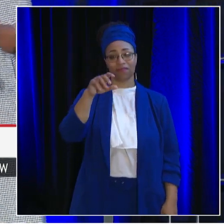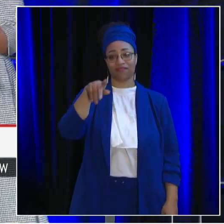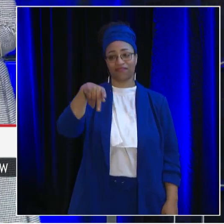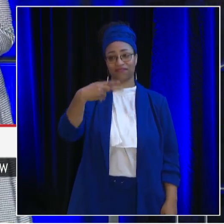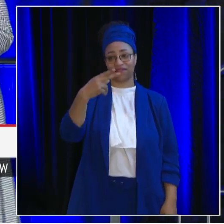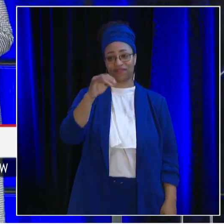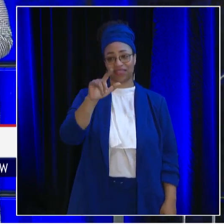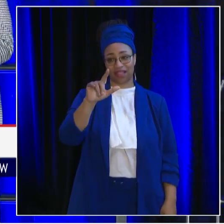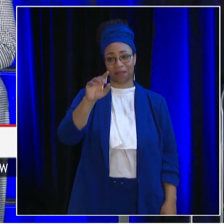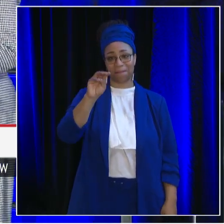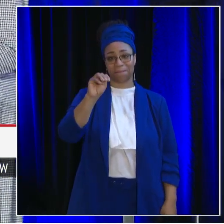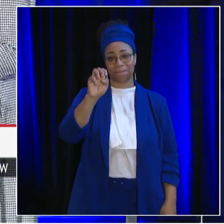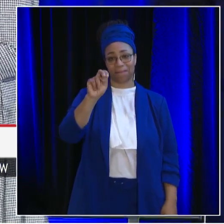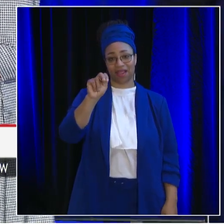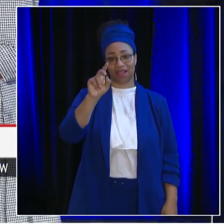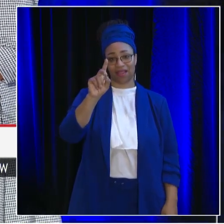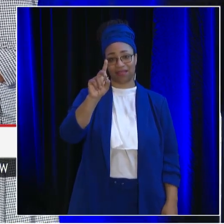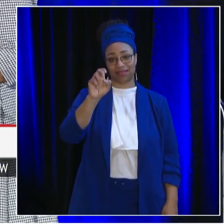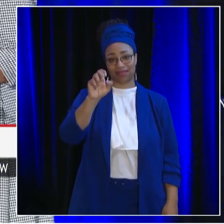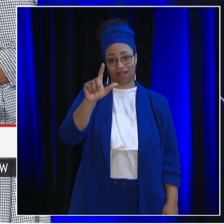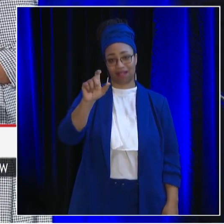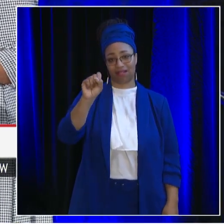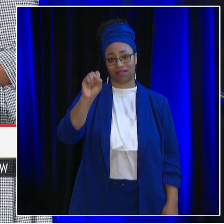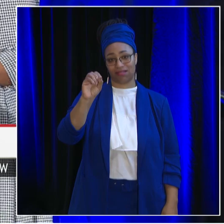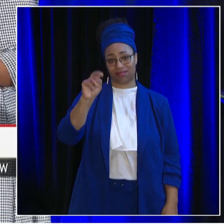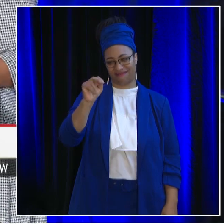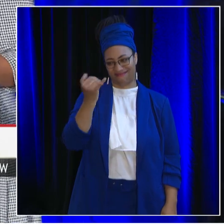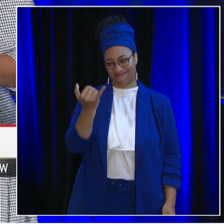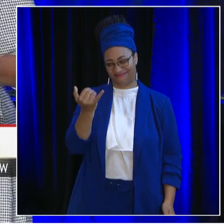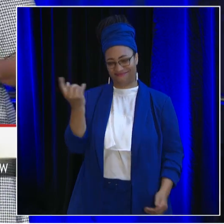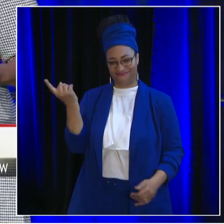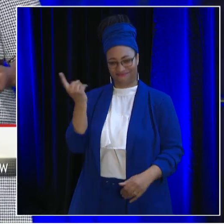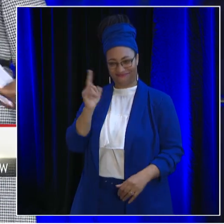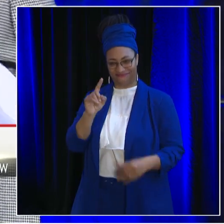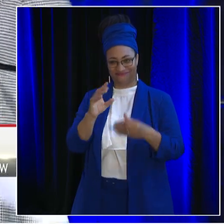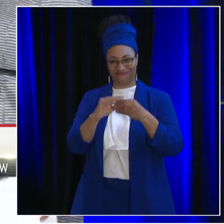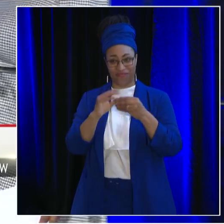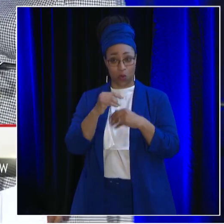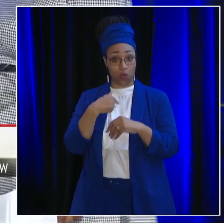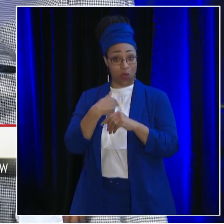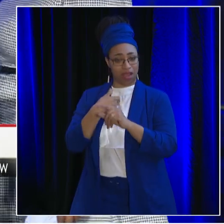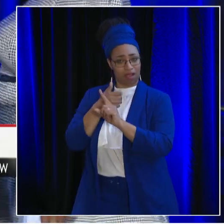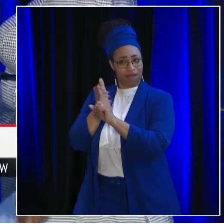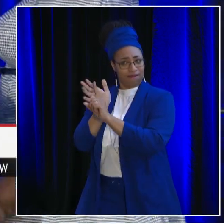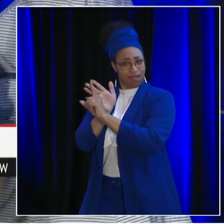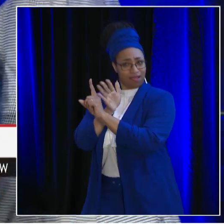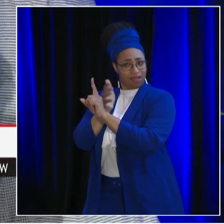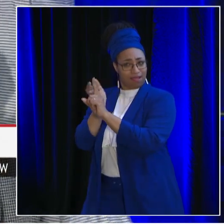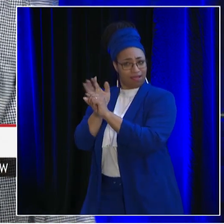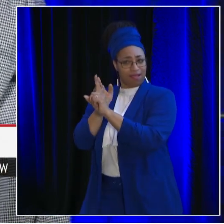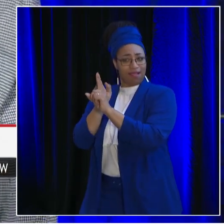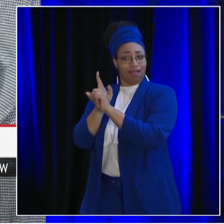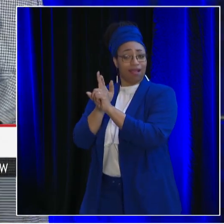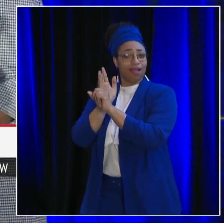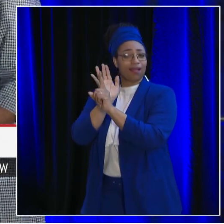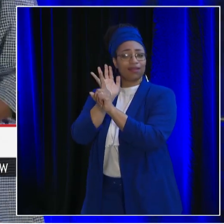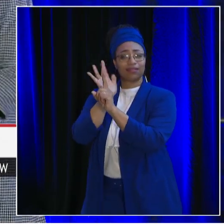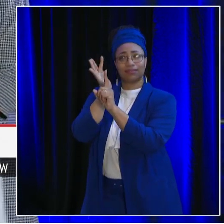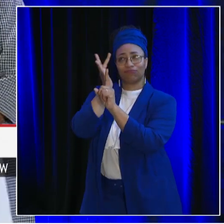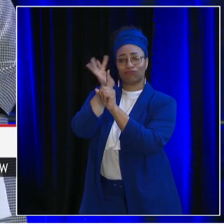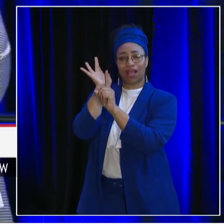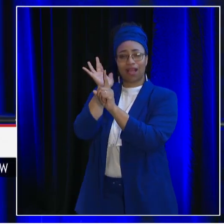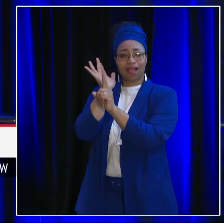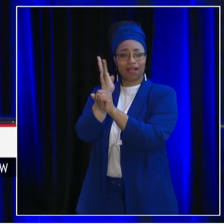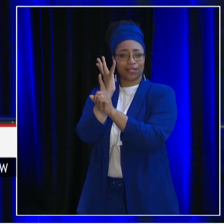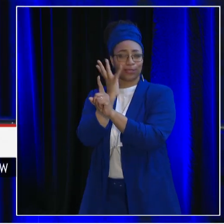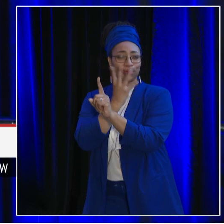He said it wasn't a lot of flattery. So you're handsome, you're smart, you're amazing. Stop it. Thank you